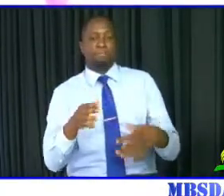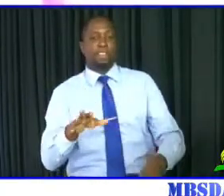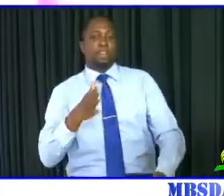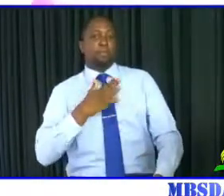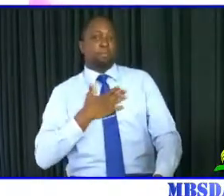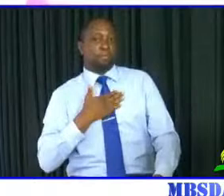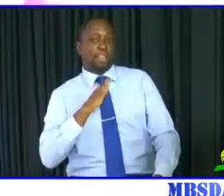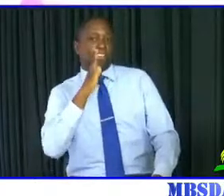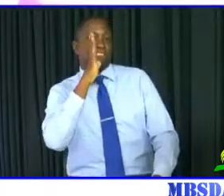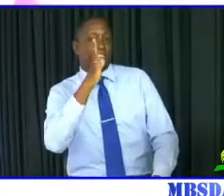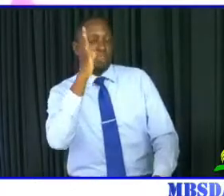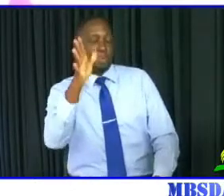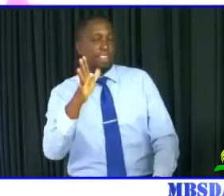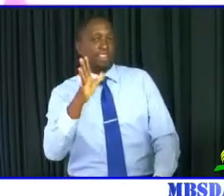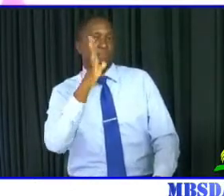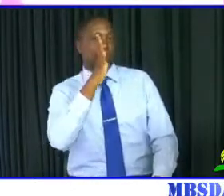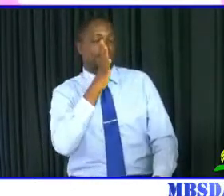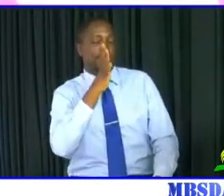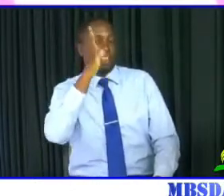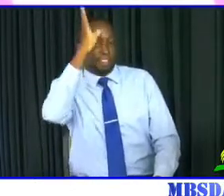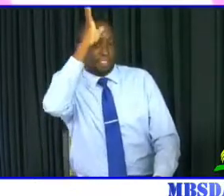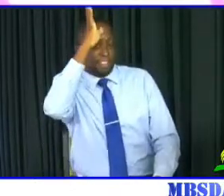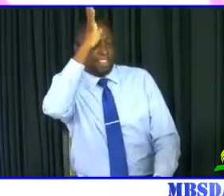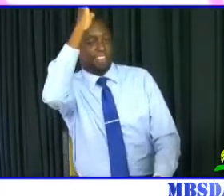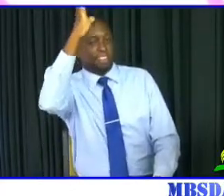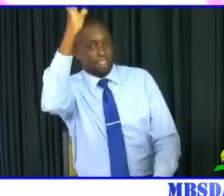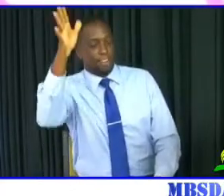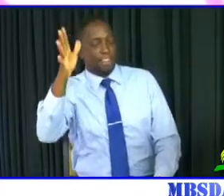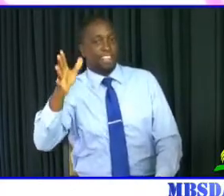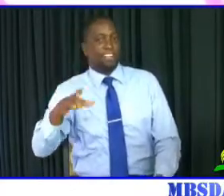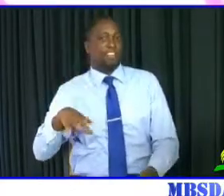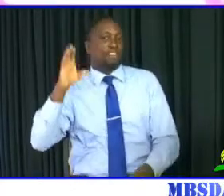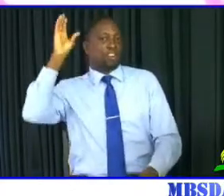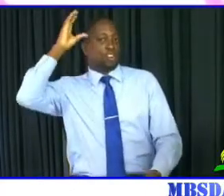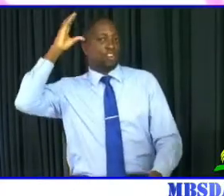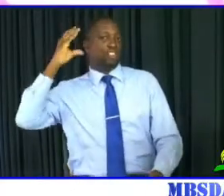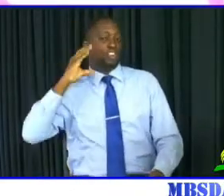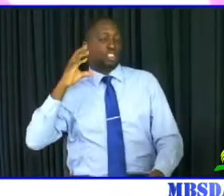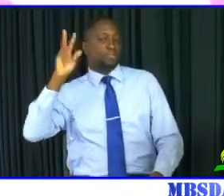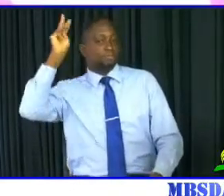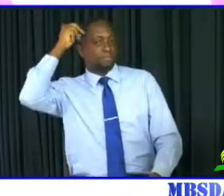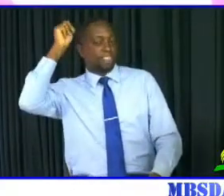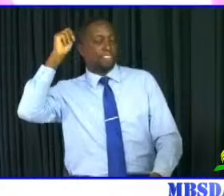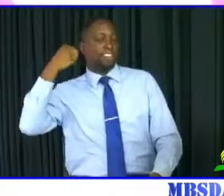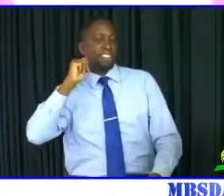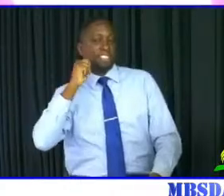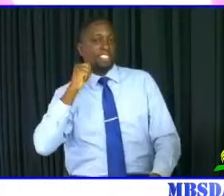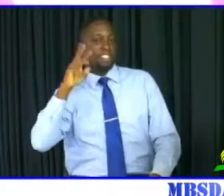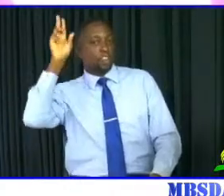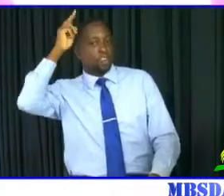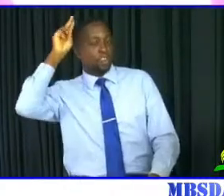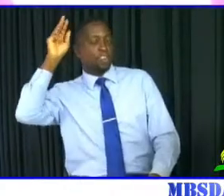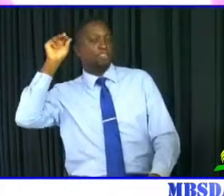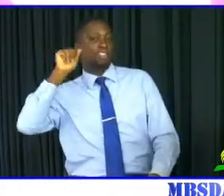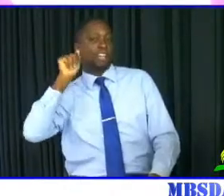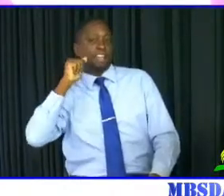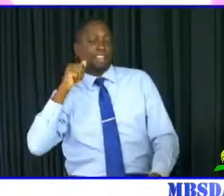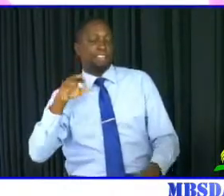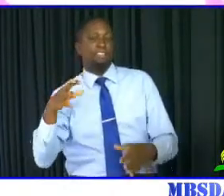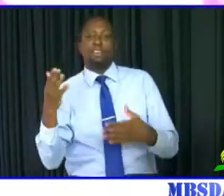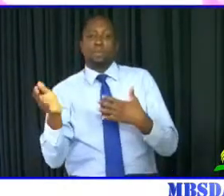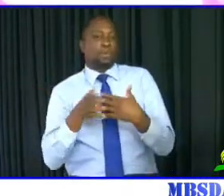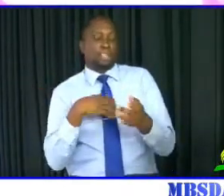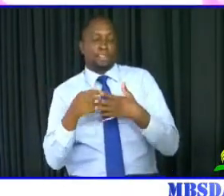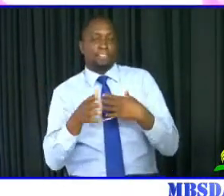who are orphans and those who have been adopted. So it doesn't matter the category in which you find